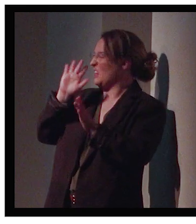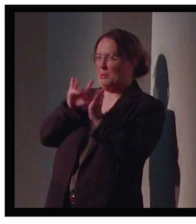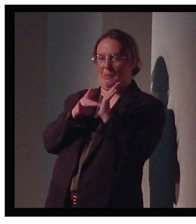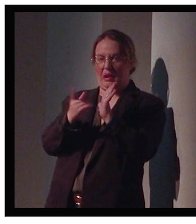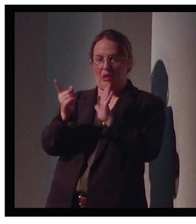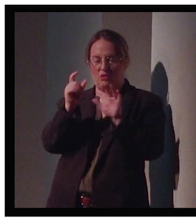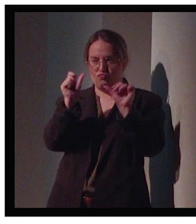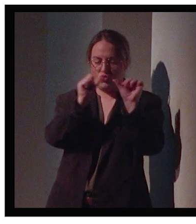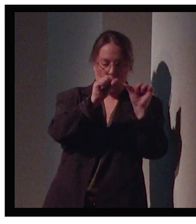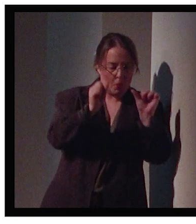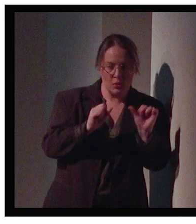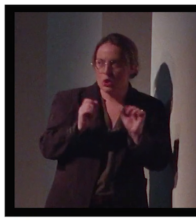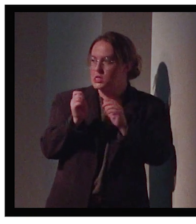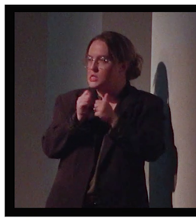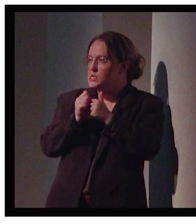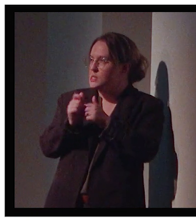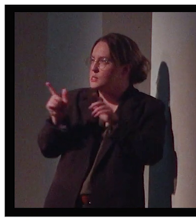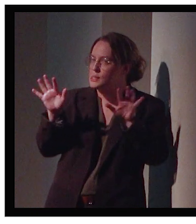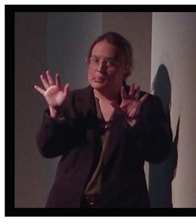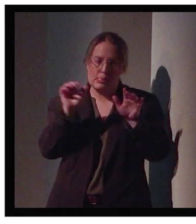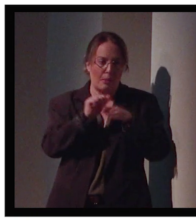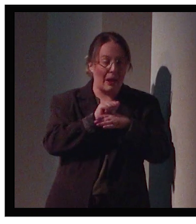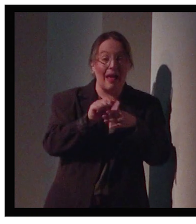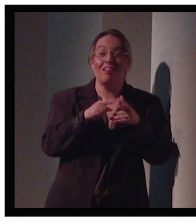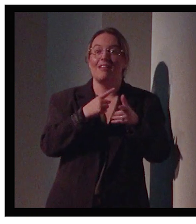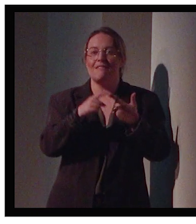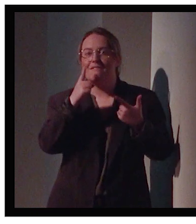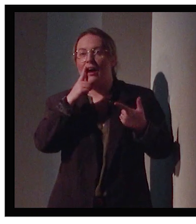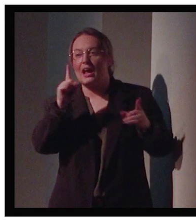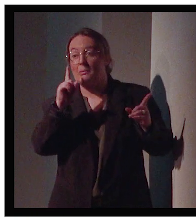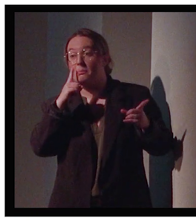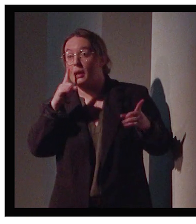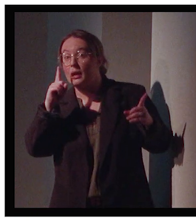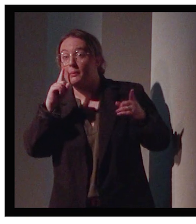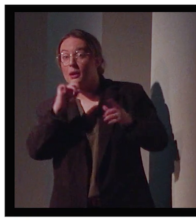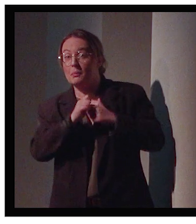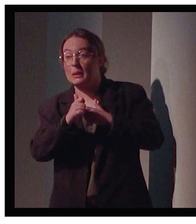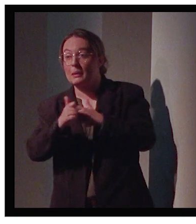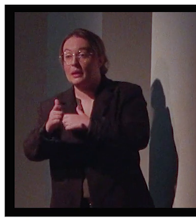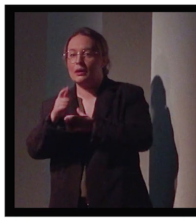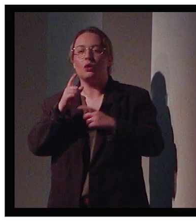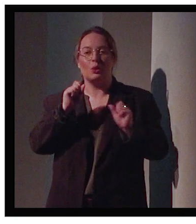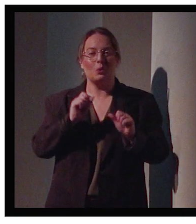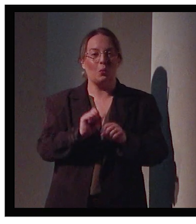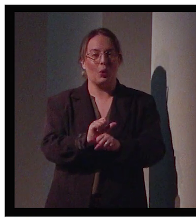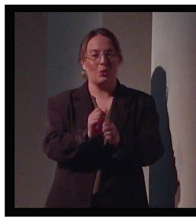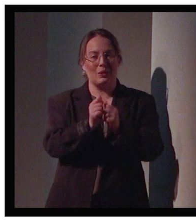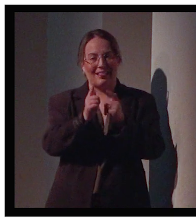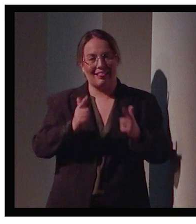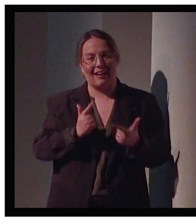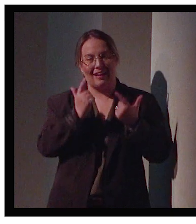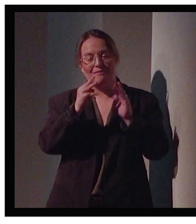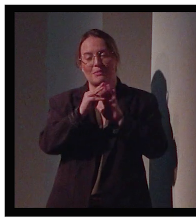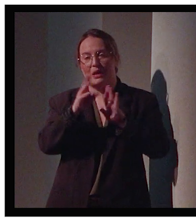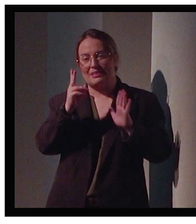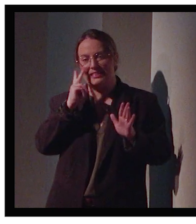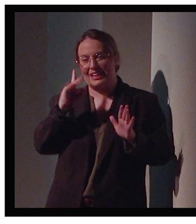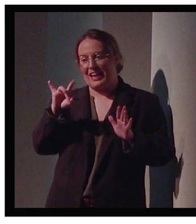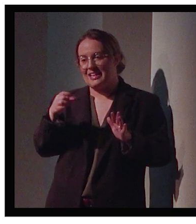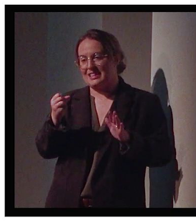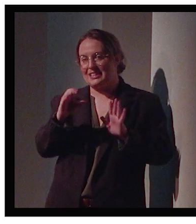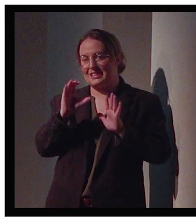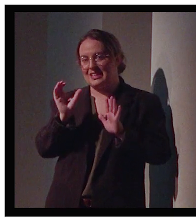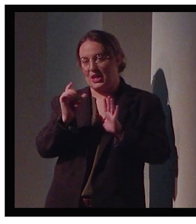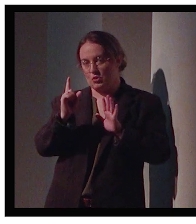and finally being able to work after live models, and you see that on the right. So this is an 18th century illustration of a